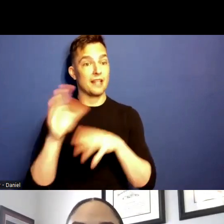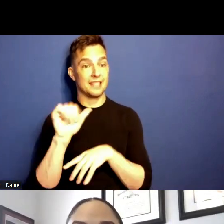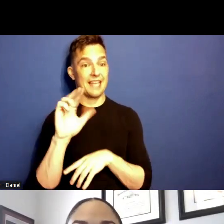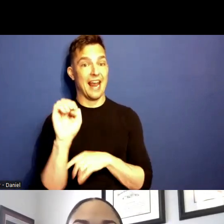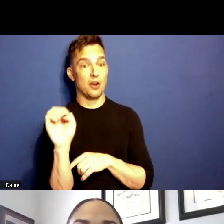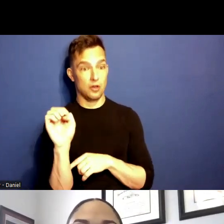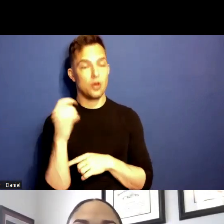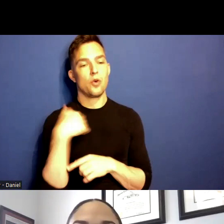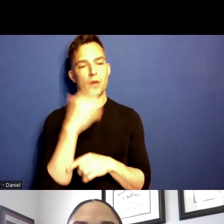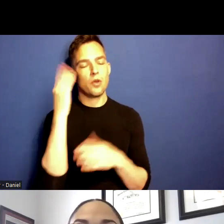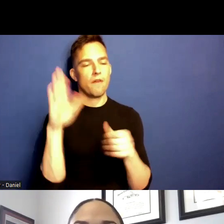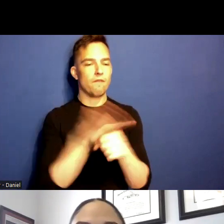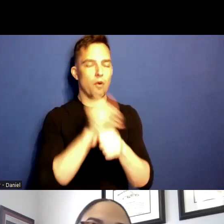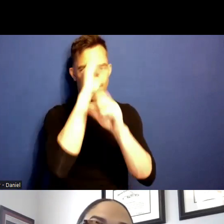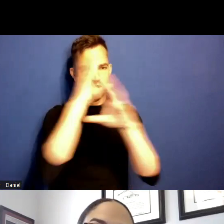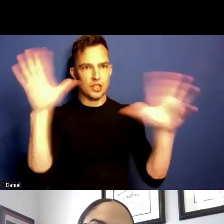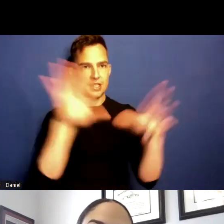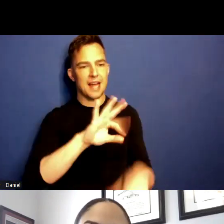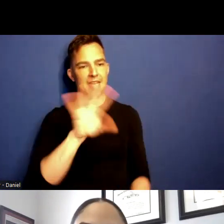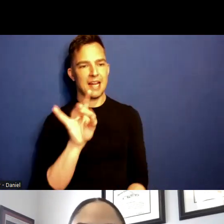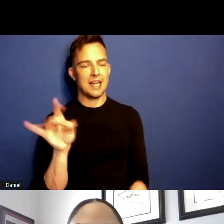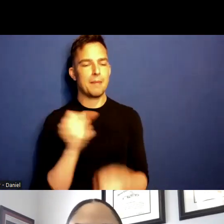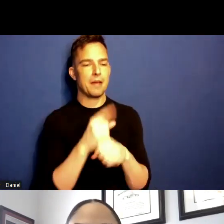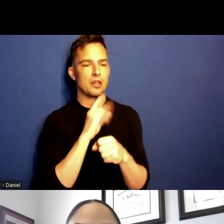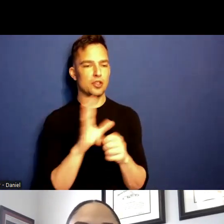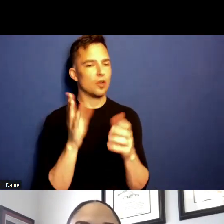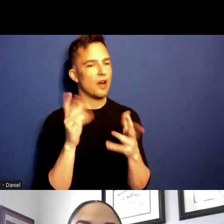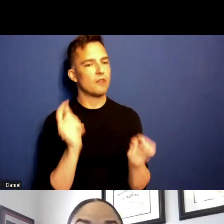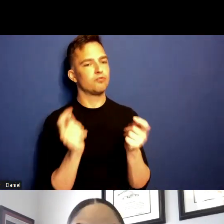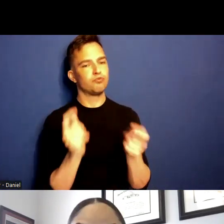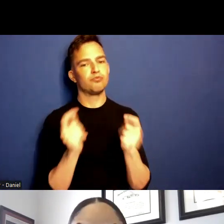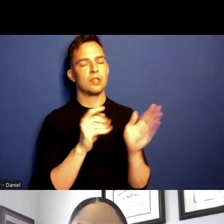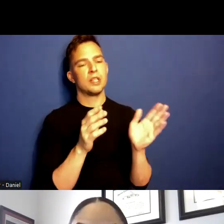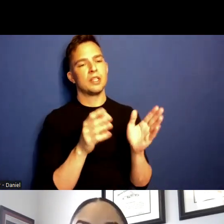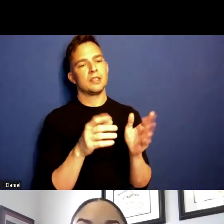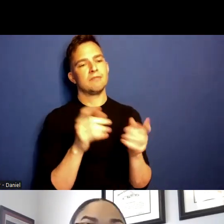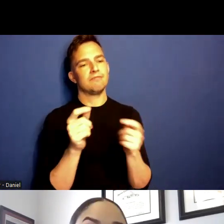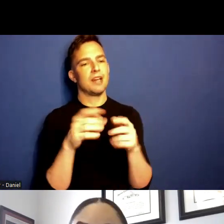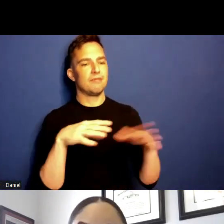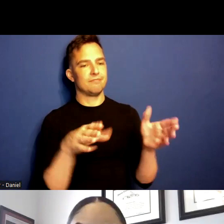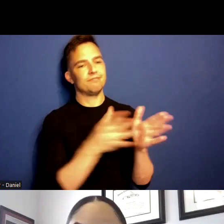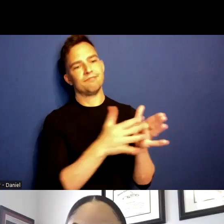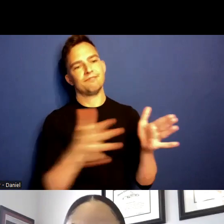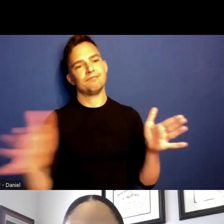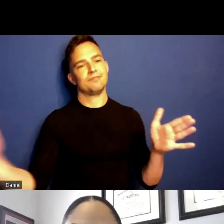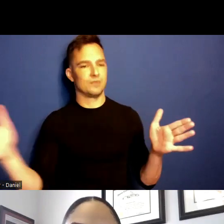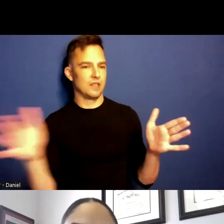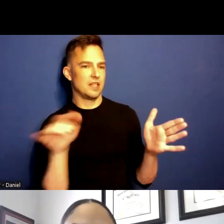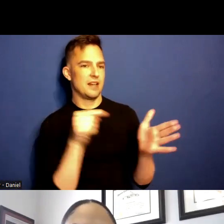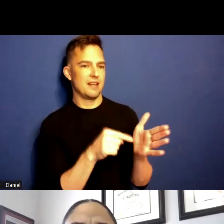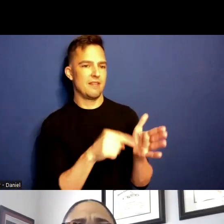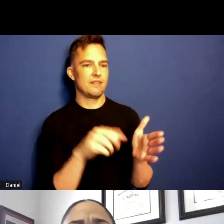full vision of 988 and ensuring a robust crisis care continuum includes many elements, and this isn't going to happen